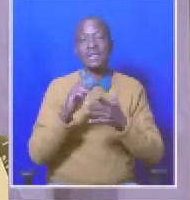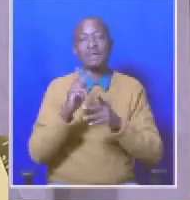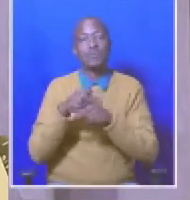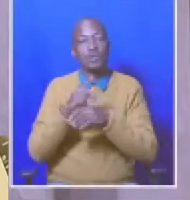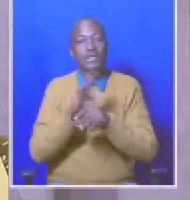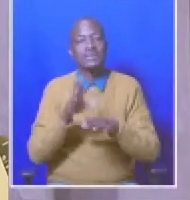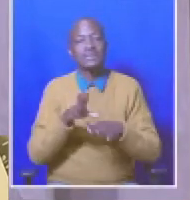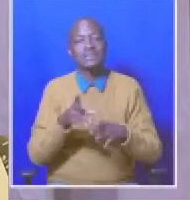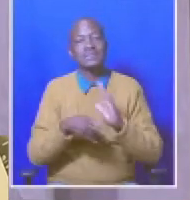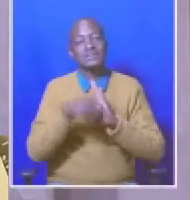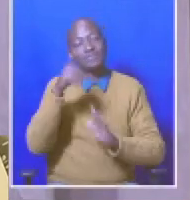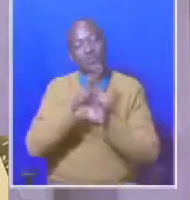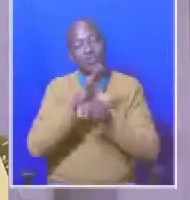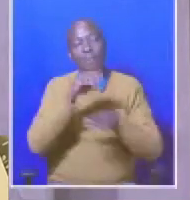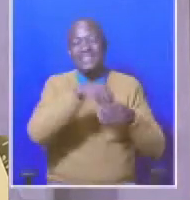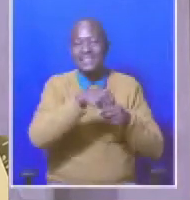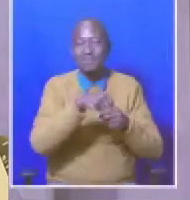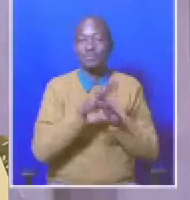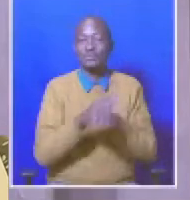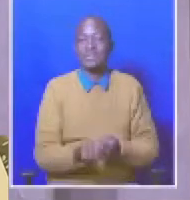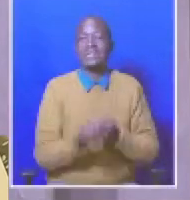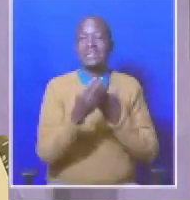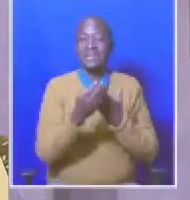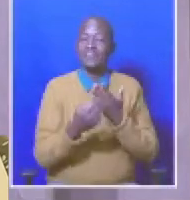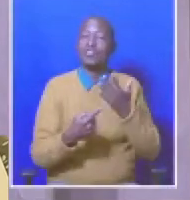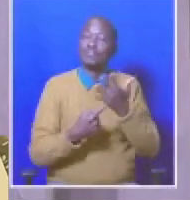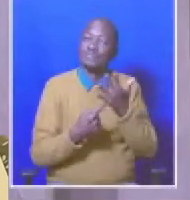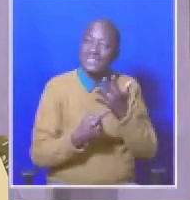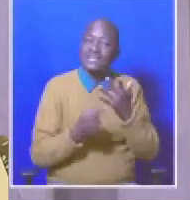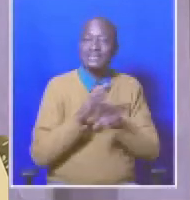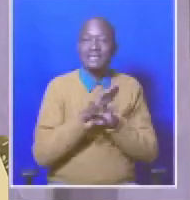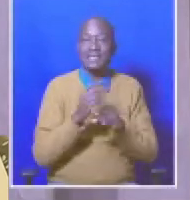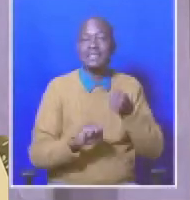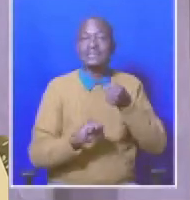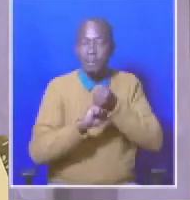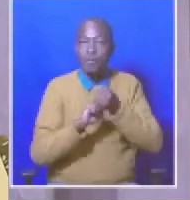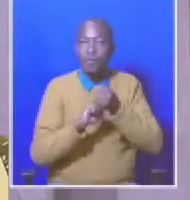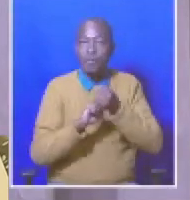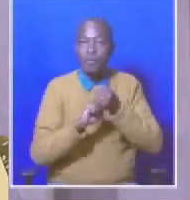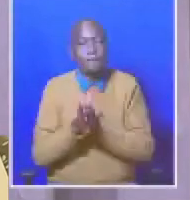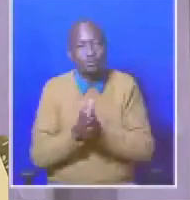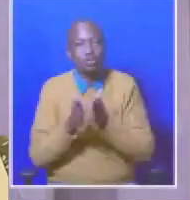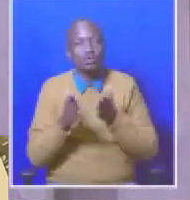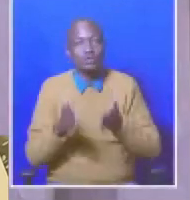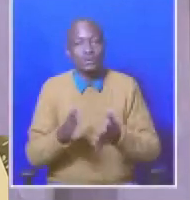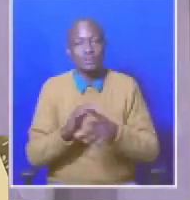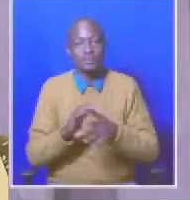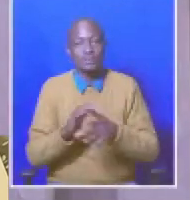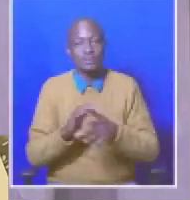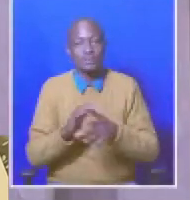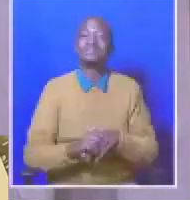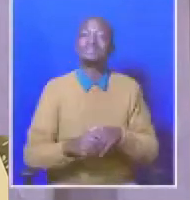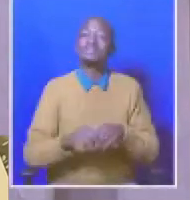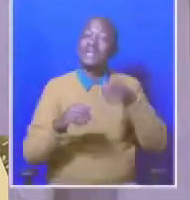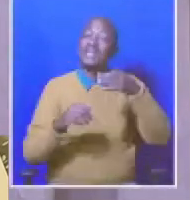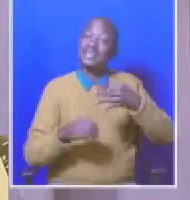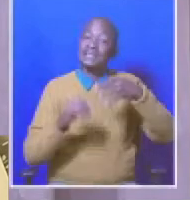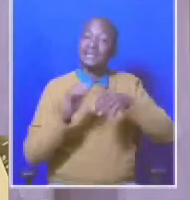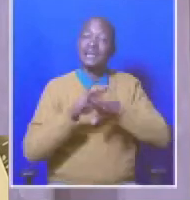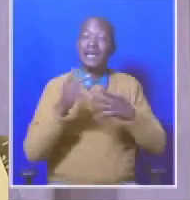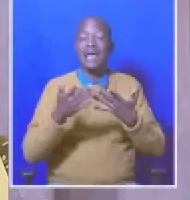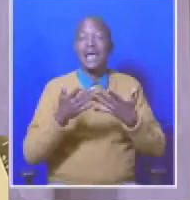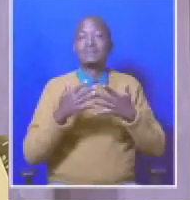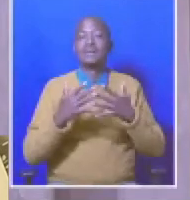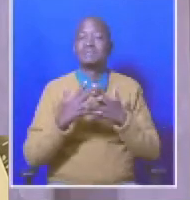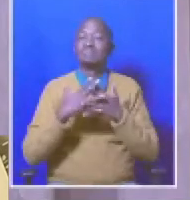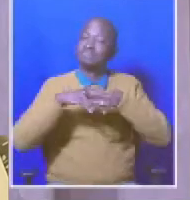and also provision of technical support and mentorship. Third, the Blended Finance Scheme, which